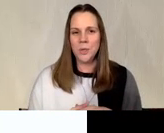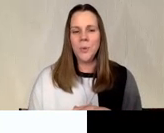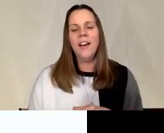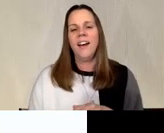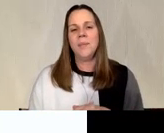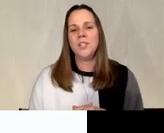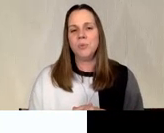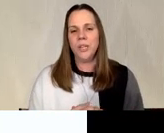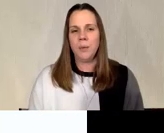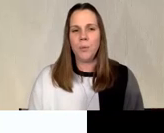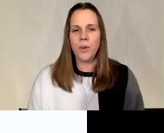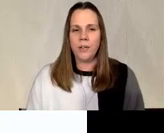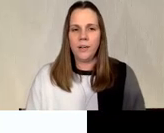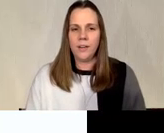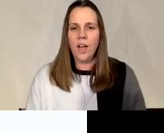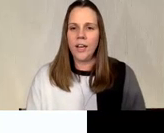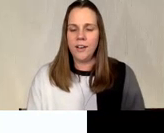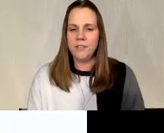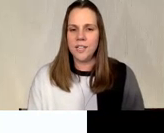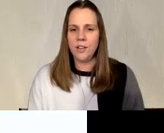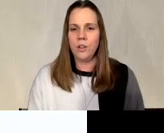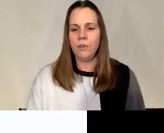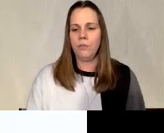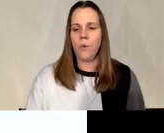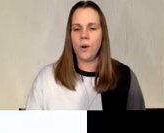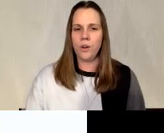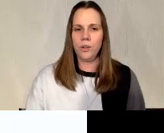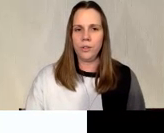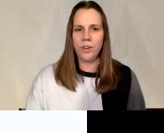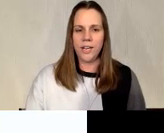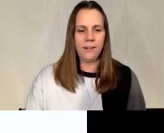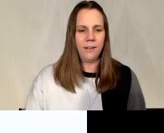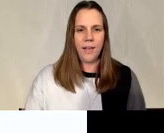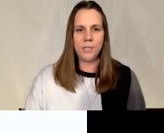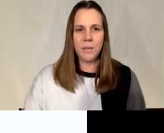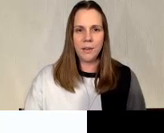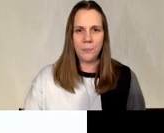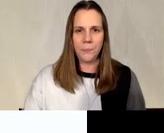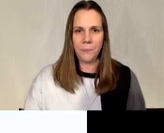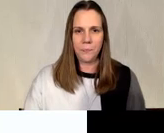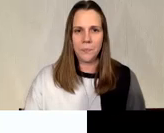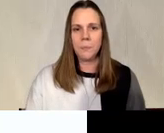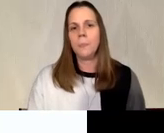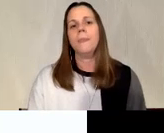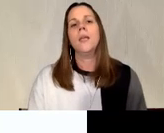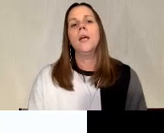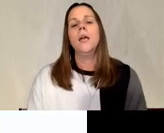you do, it's a really important cognitive skill for learning how to speak.